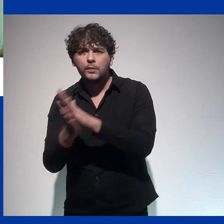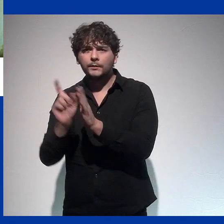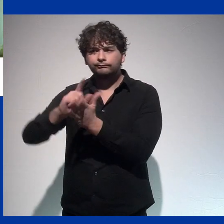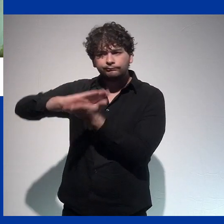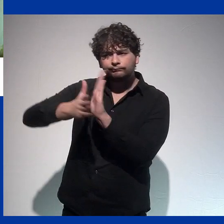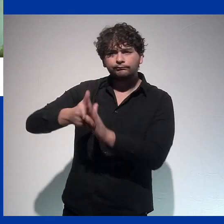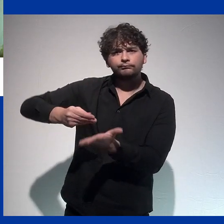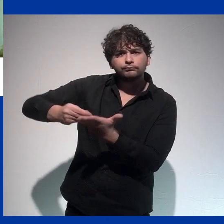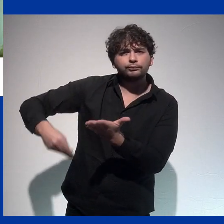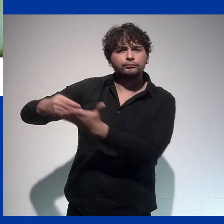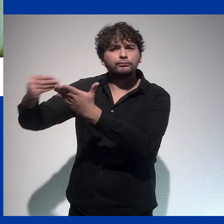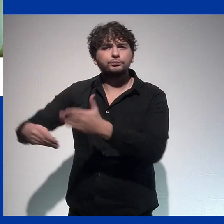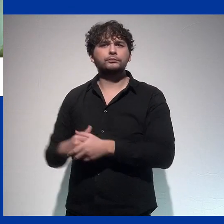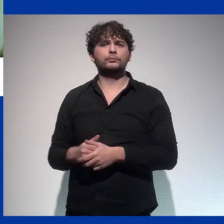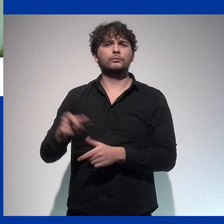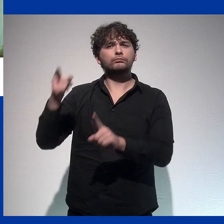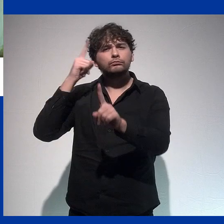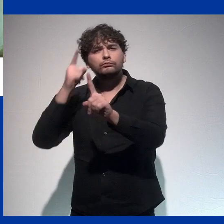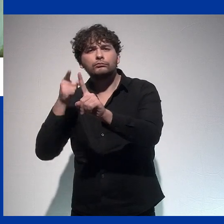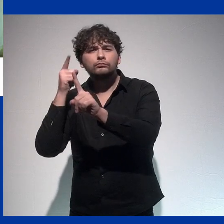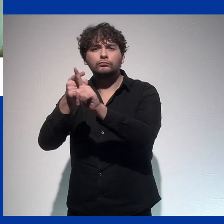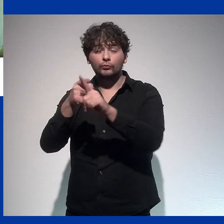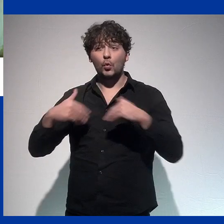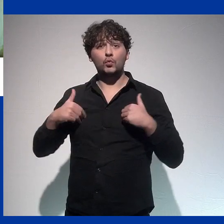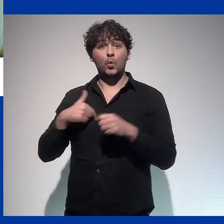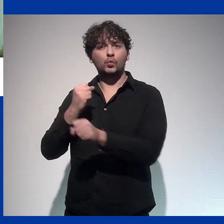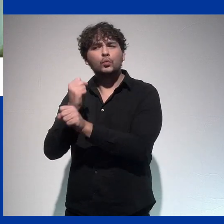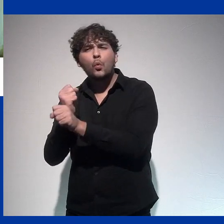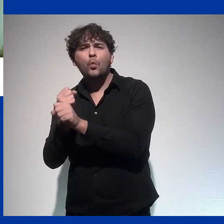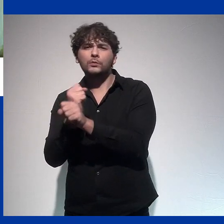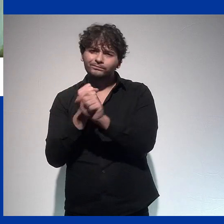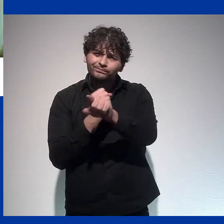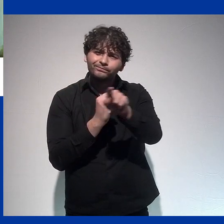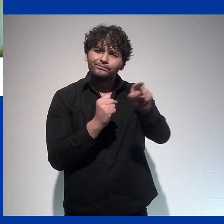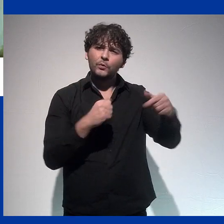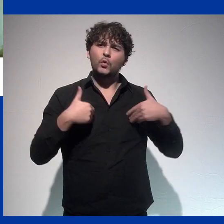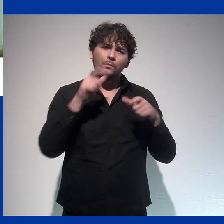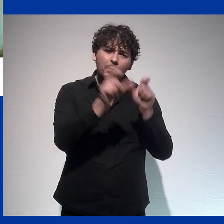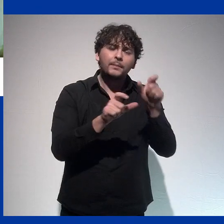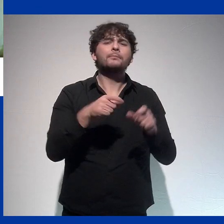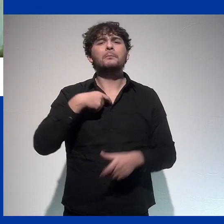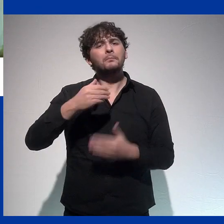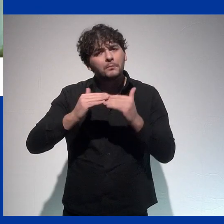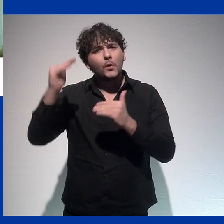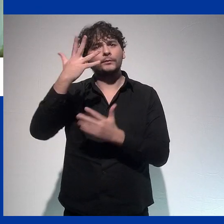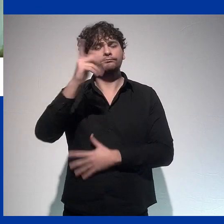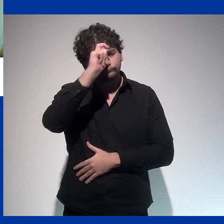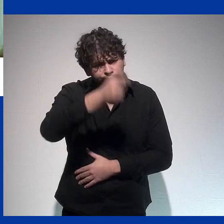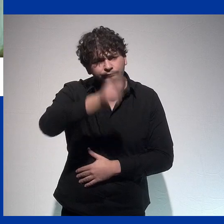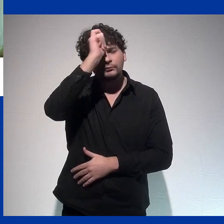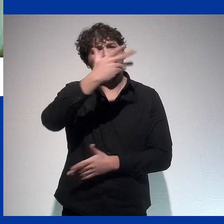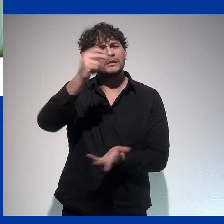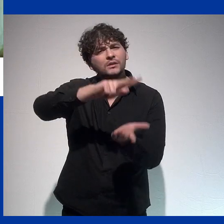important achievement has been the creation of our community of practice. The community includes youth workers